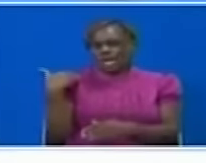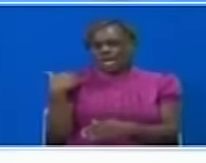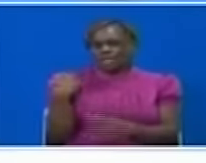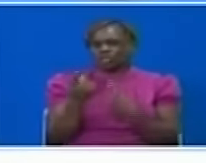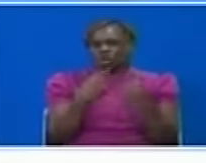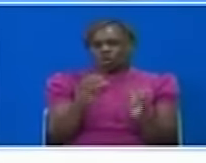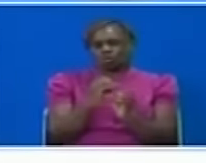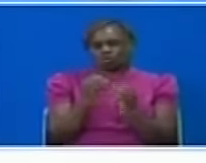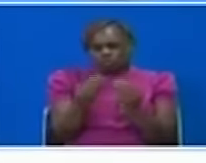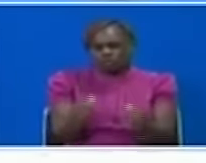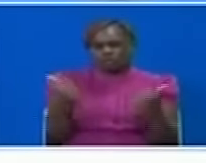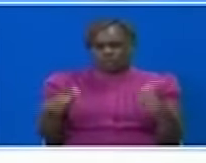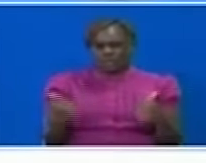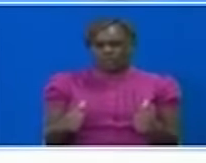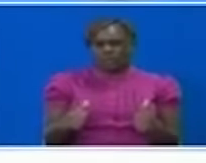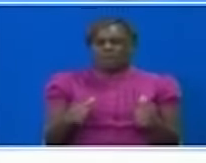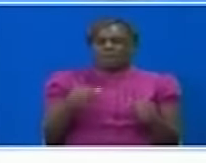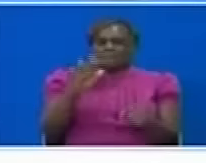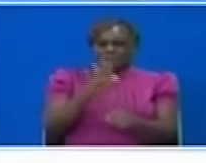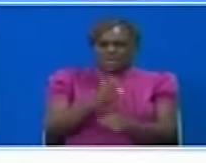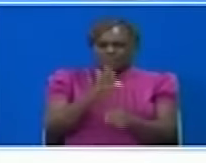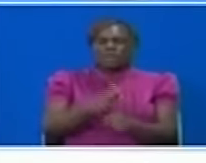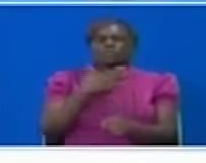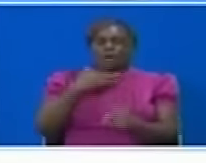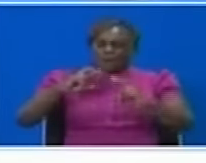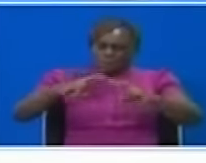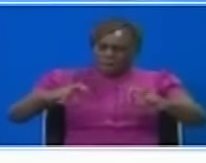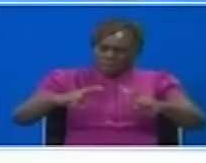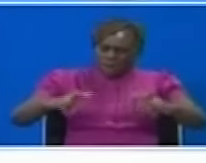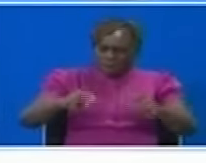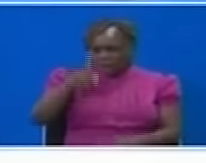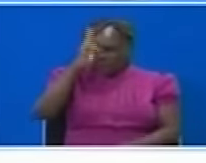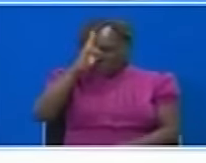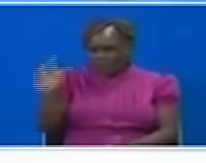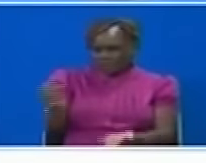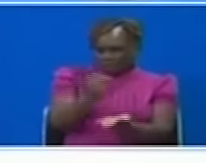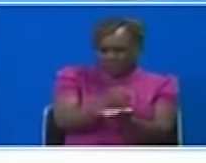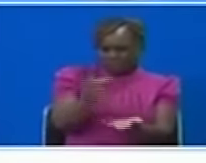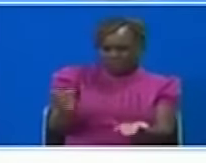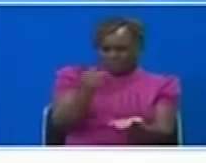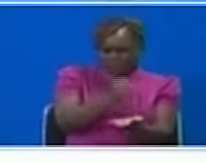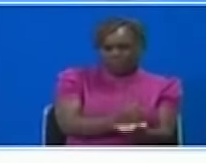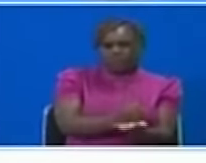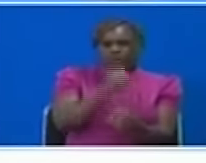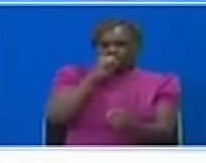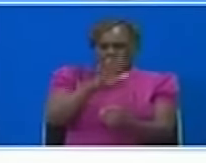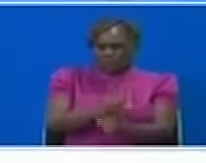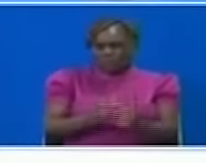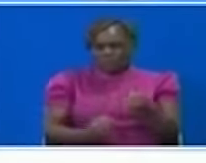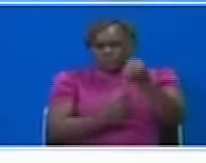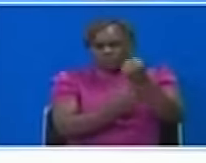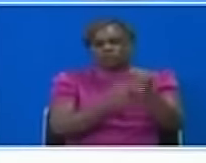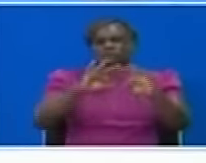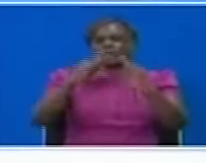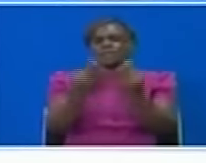from the killings. Many are now calling for further scrutiny in police recruitment as the president issued a statement promising to support the